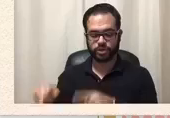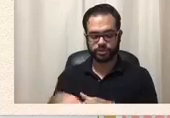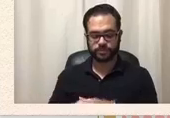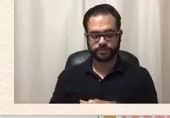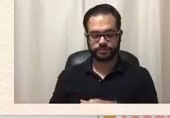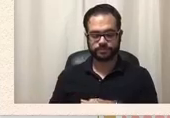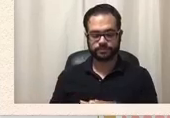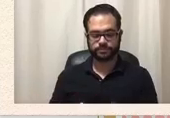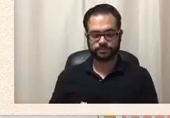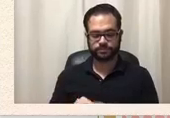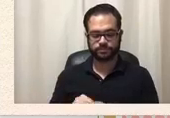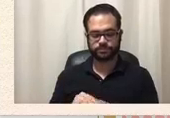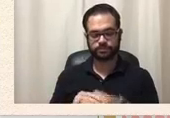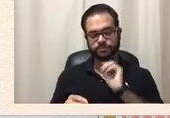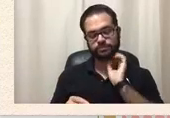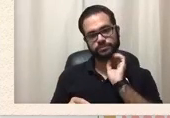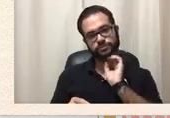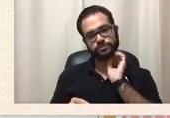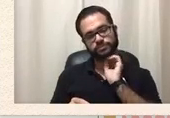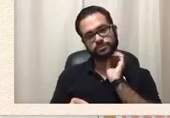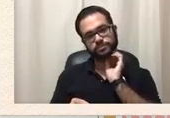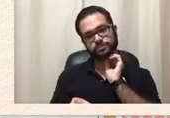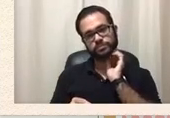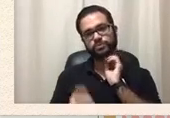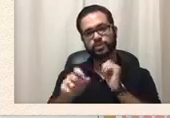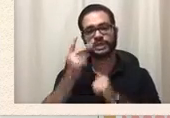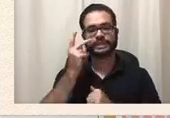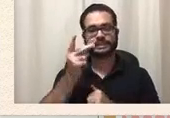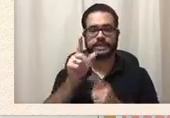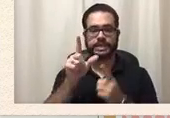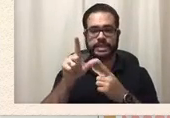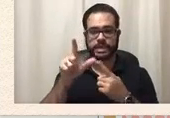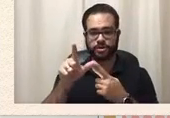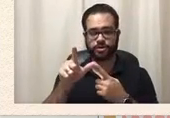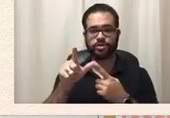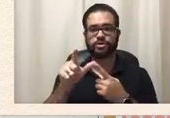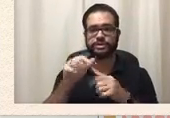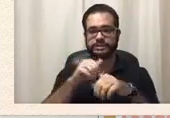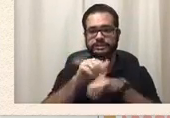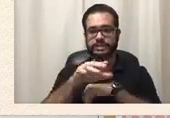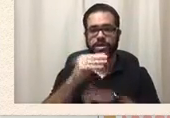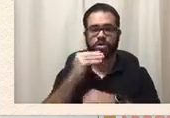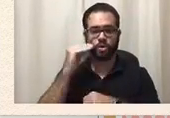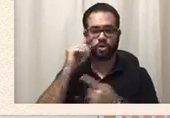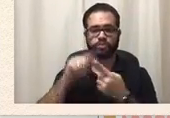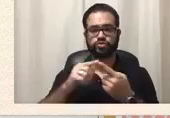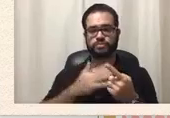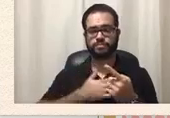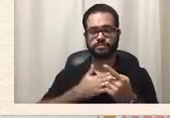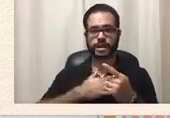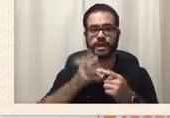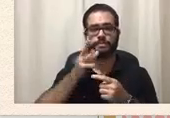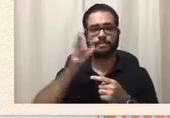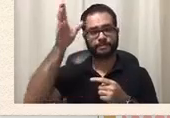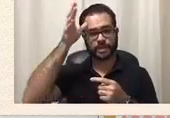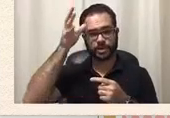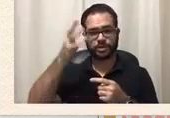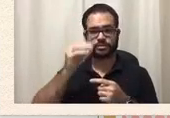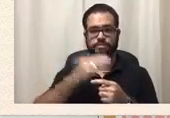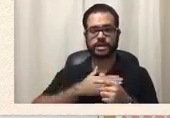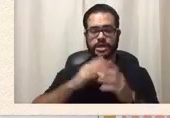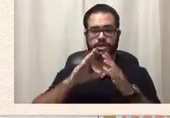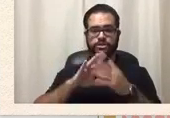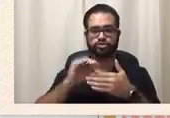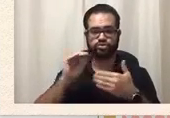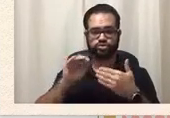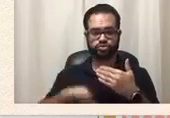this slide, you can see a letter that was sent home to my parents of my students where it talks about the books Bears